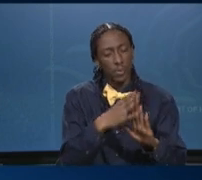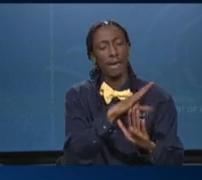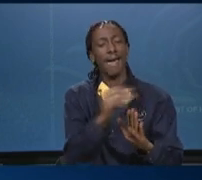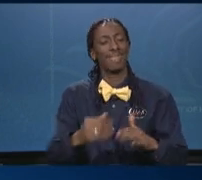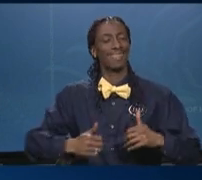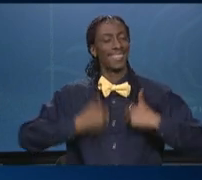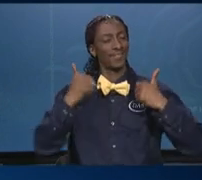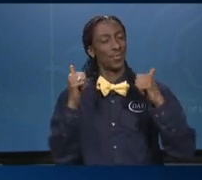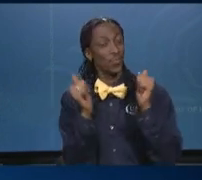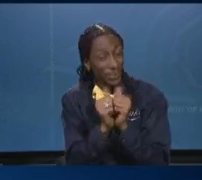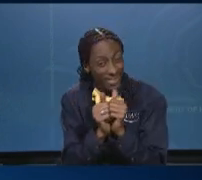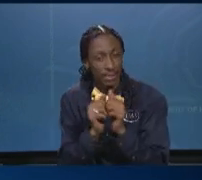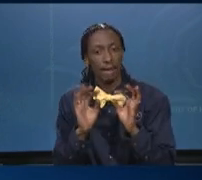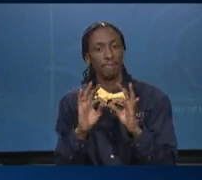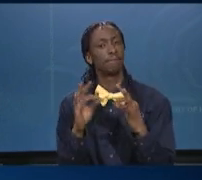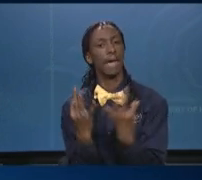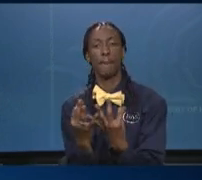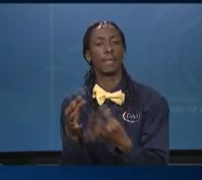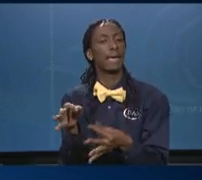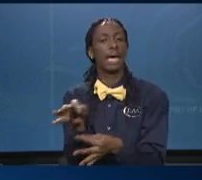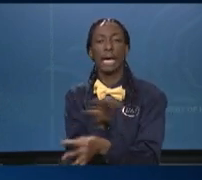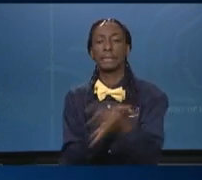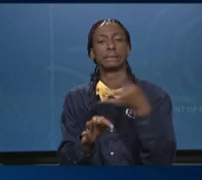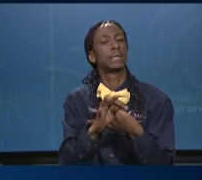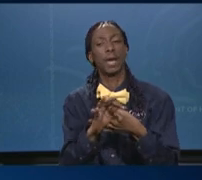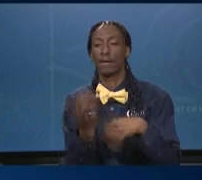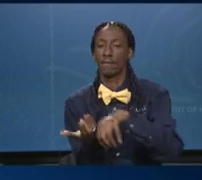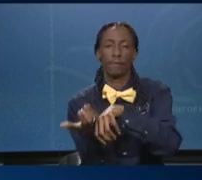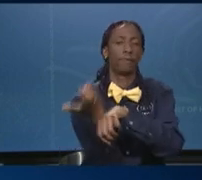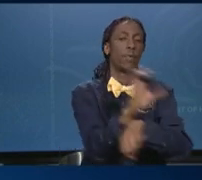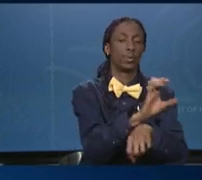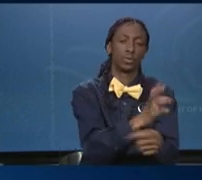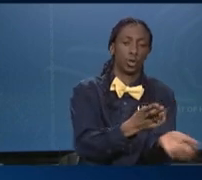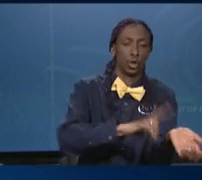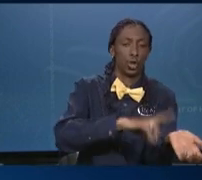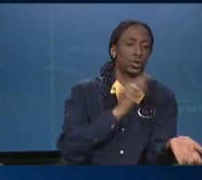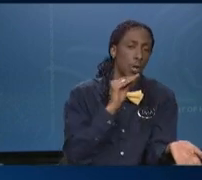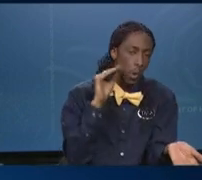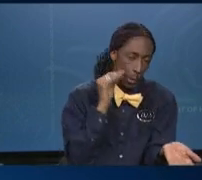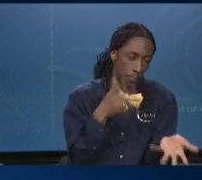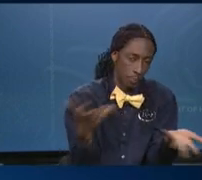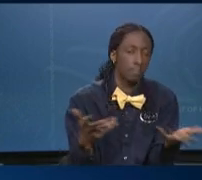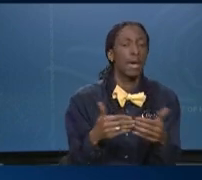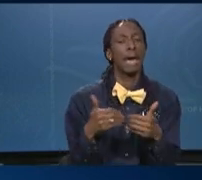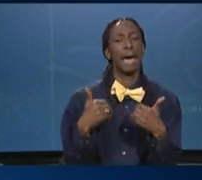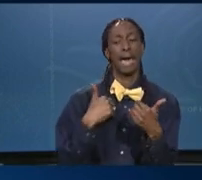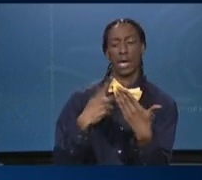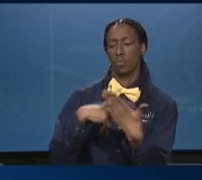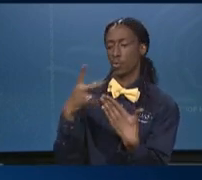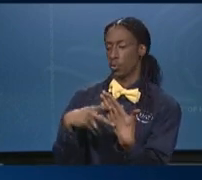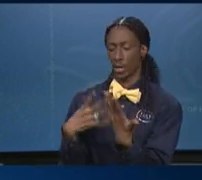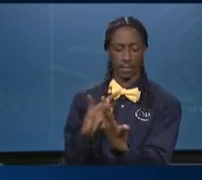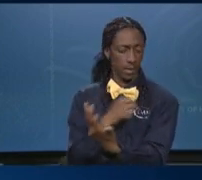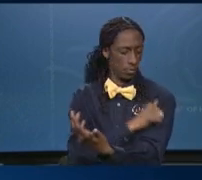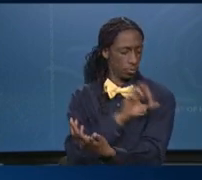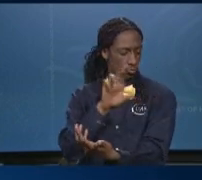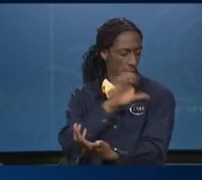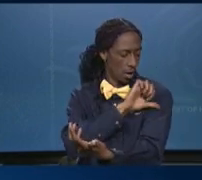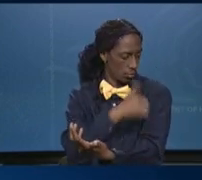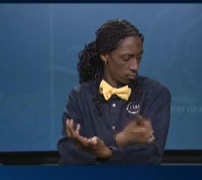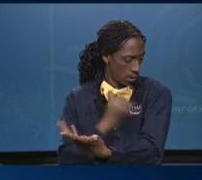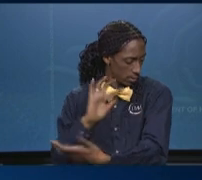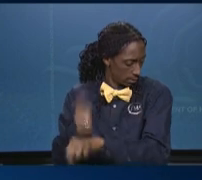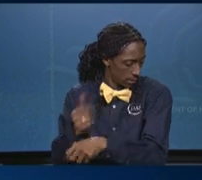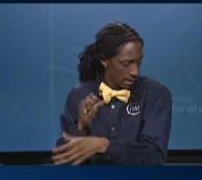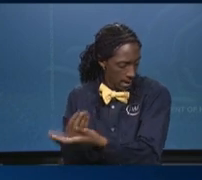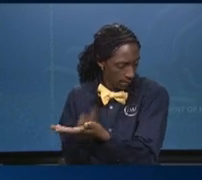and instead of being forced into nursing homes. We had a program that was reauthorized and funded called Money